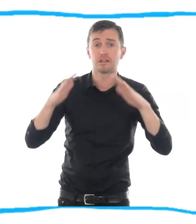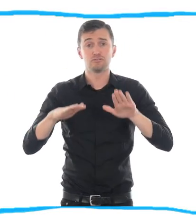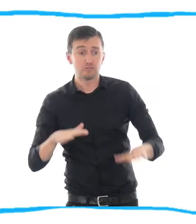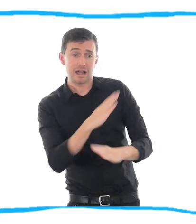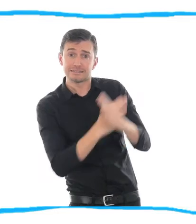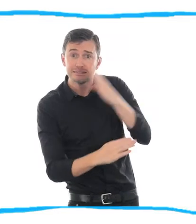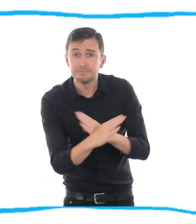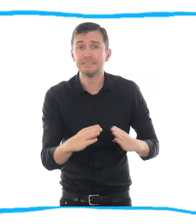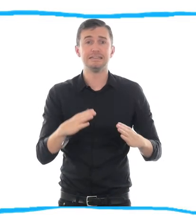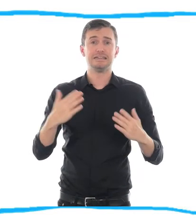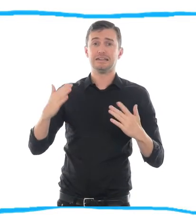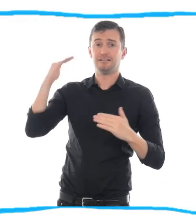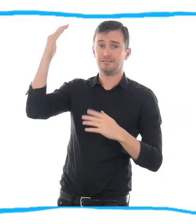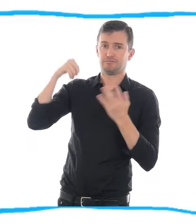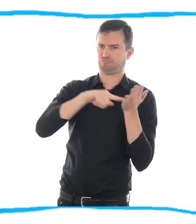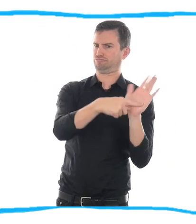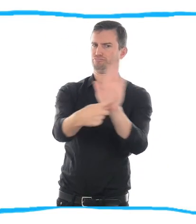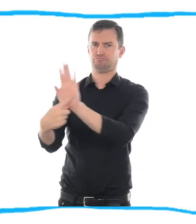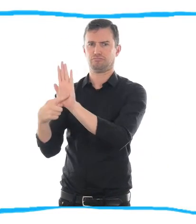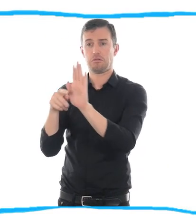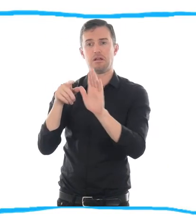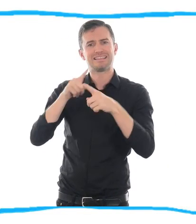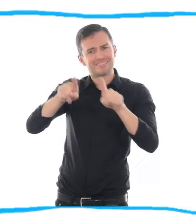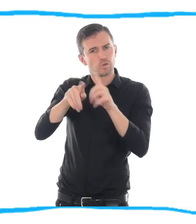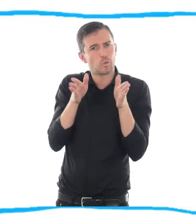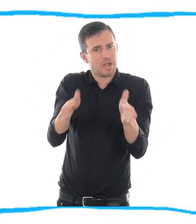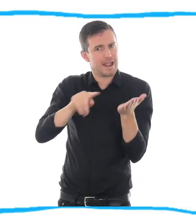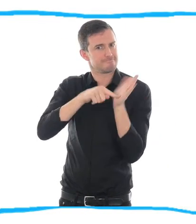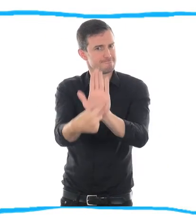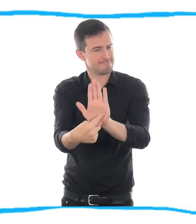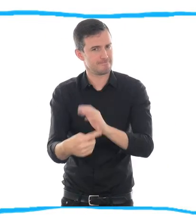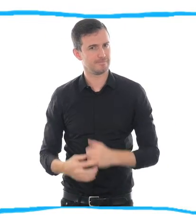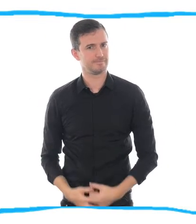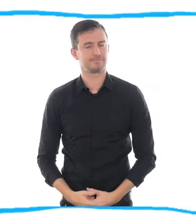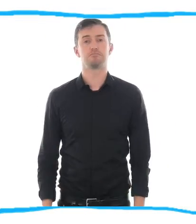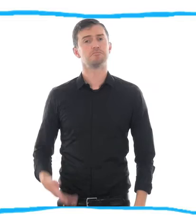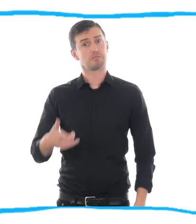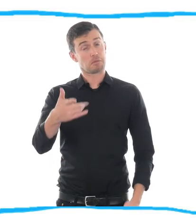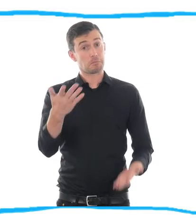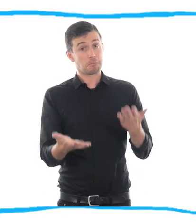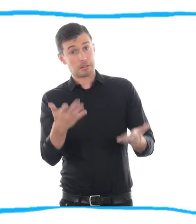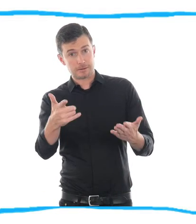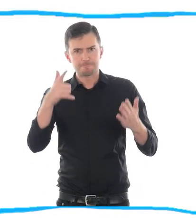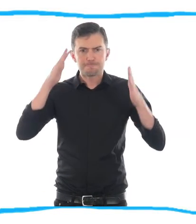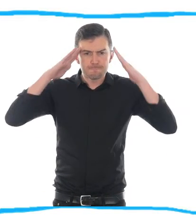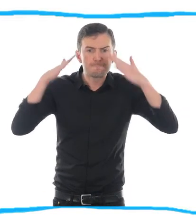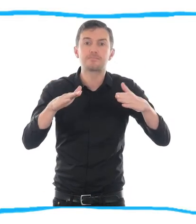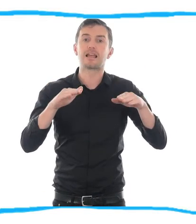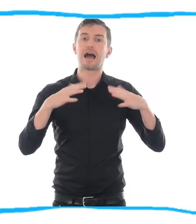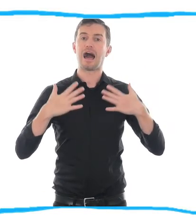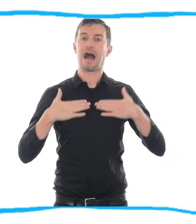be indirectly portrayed. If you are communicating about health programs, show people with disabilities leading